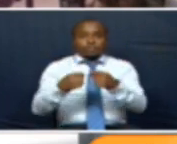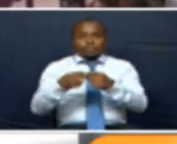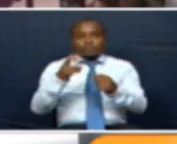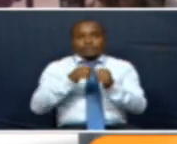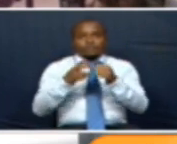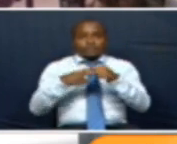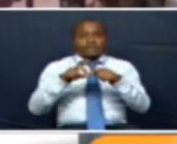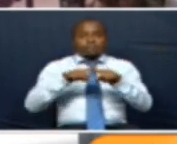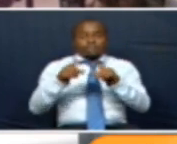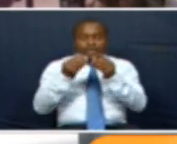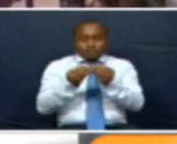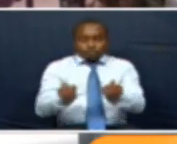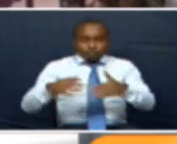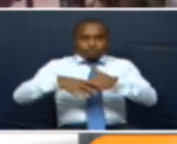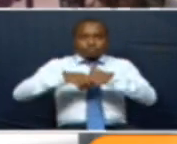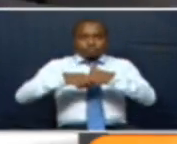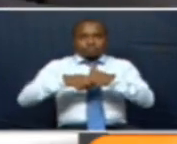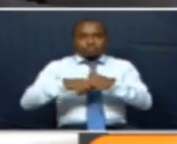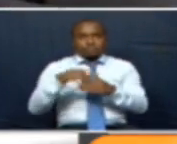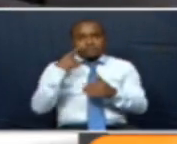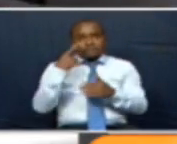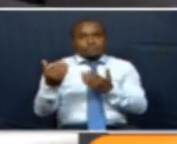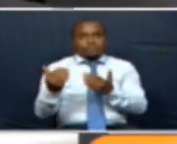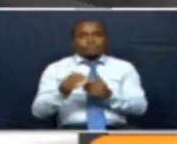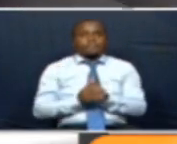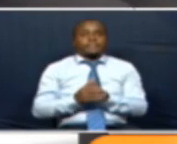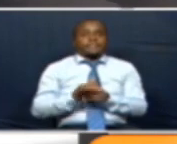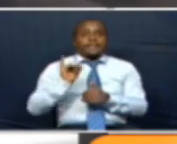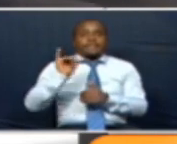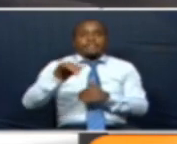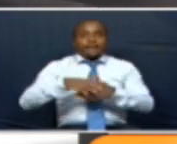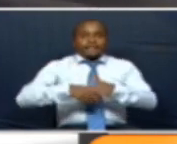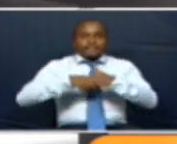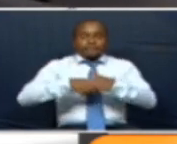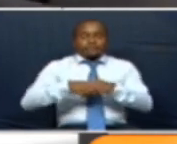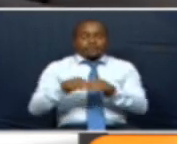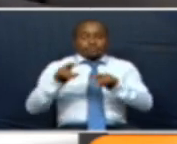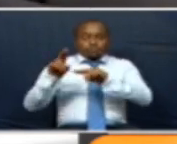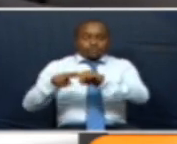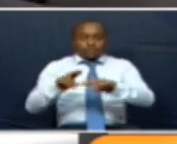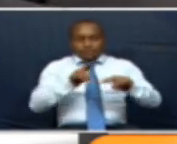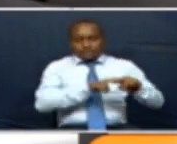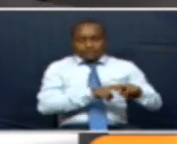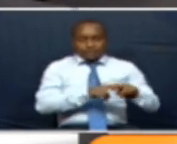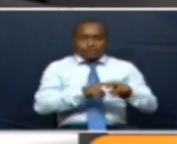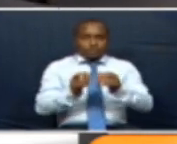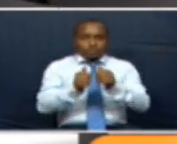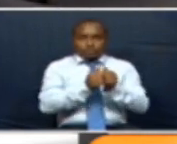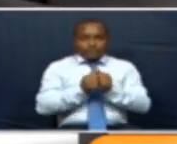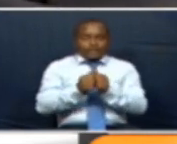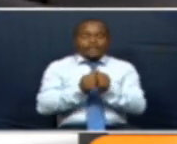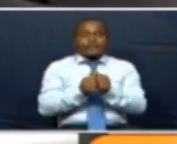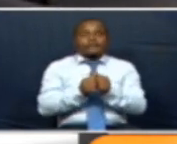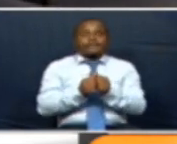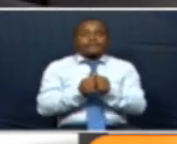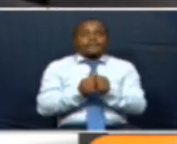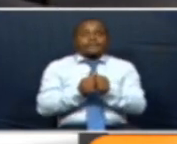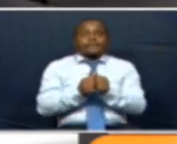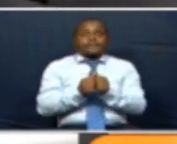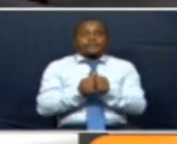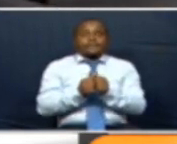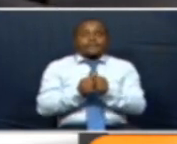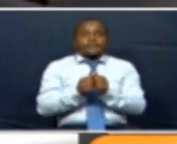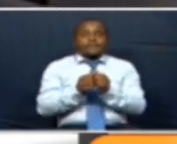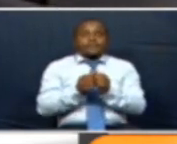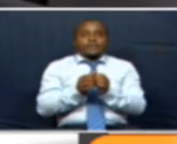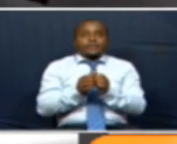in the handshake is in the offing. That handshake was to sit together as individuals and project